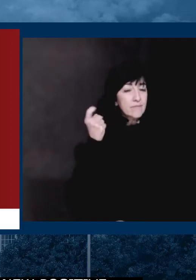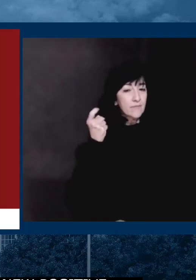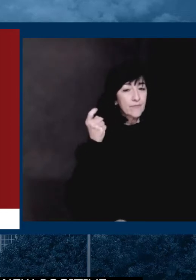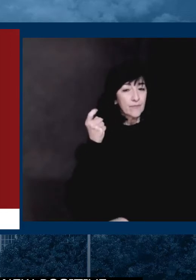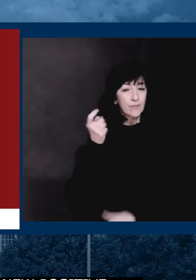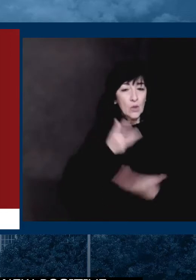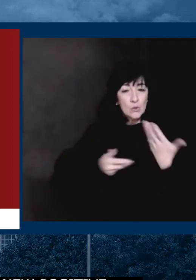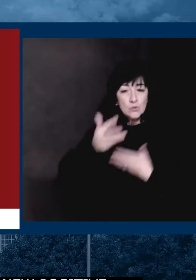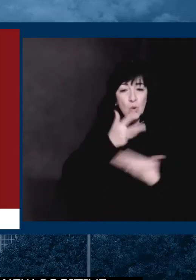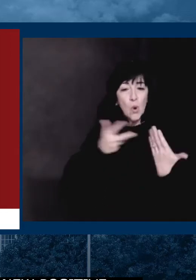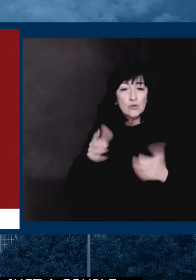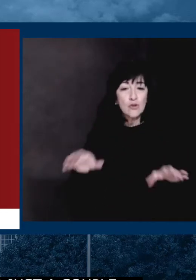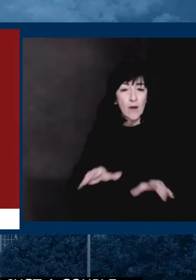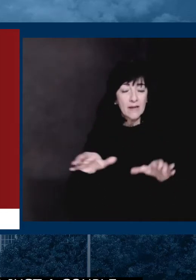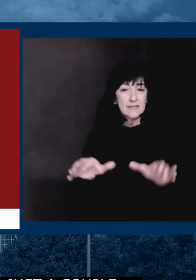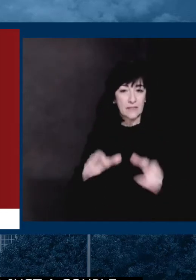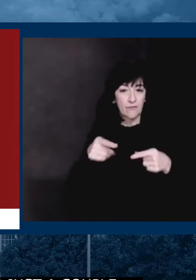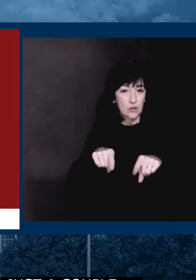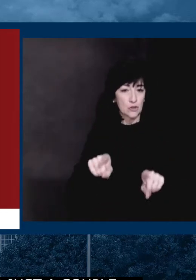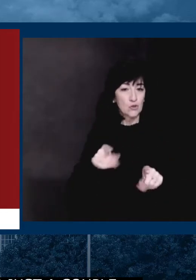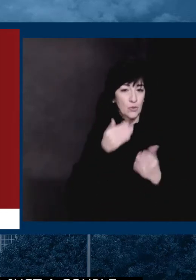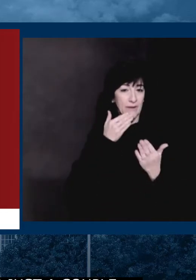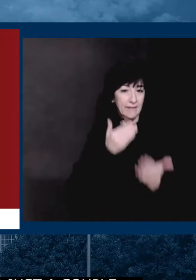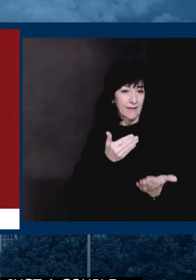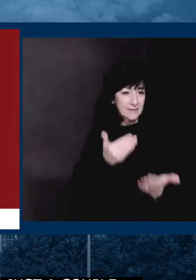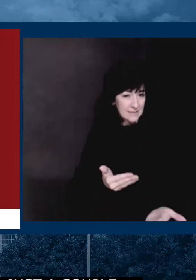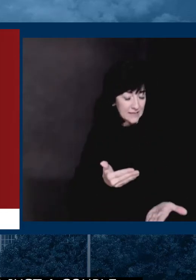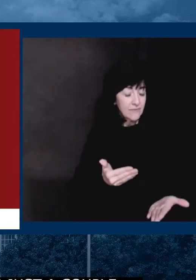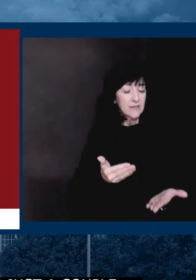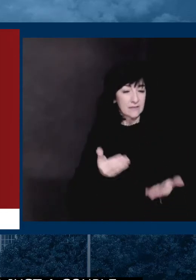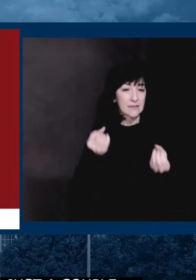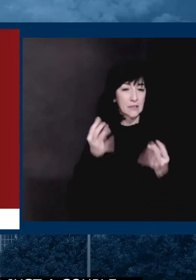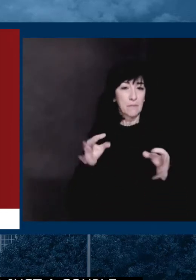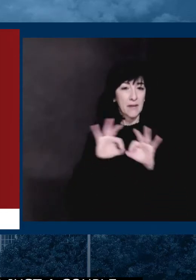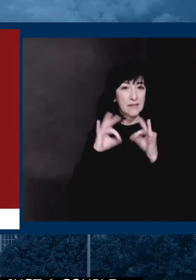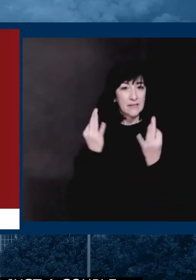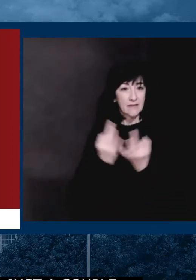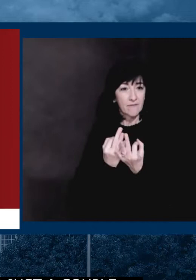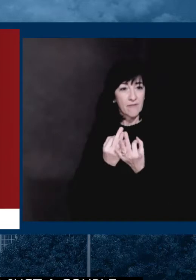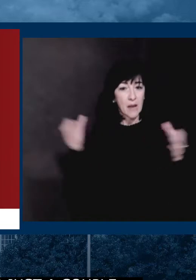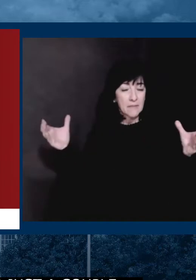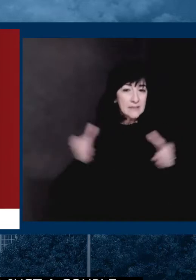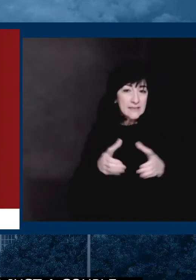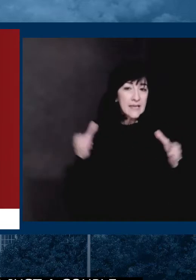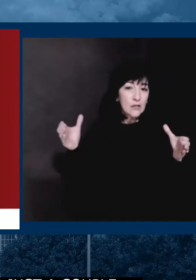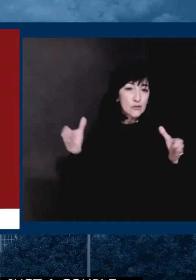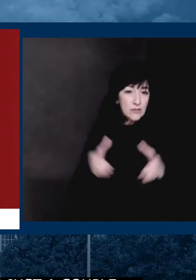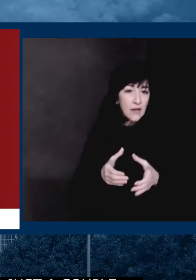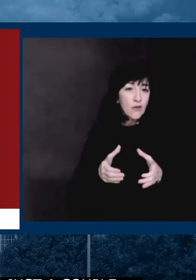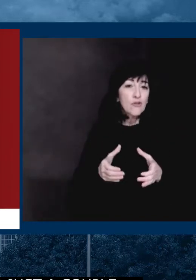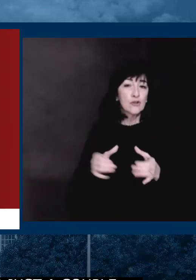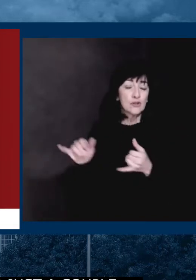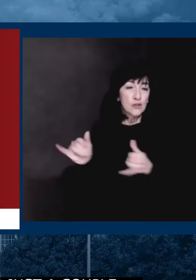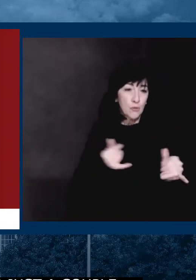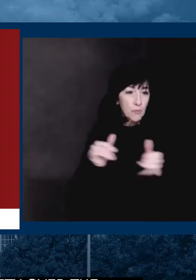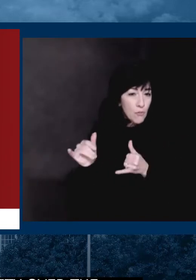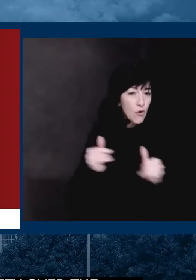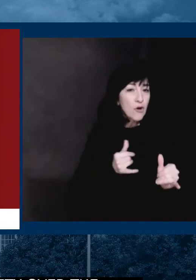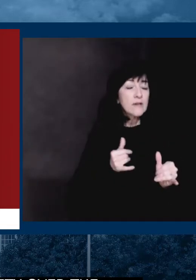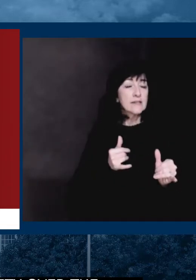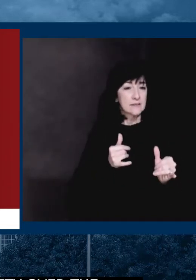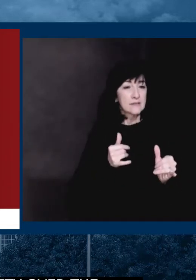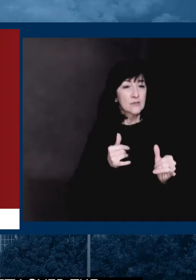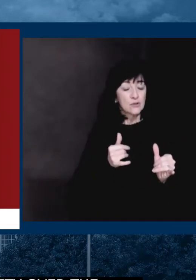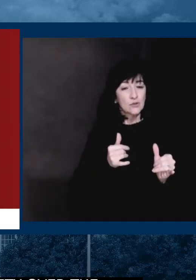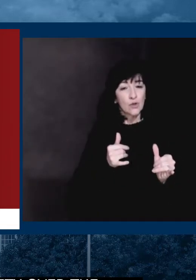the Thanksgiving holidays, where families were getting together and lots of parties and get-togethers. It was in response to that